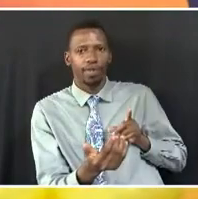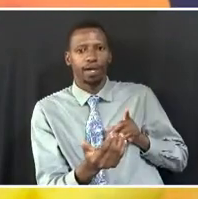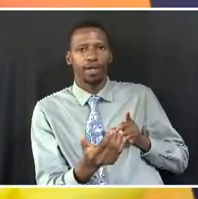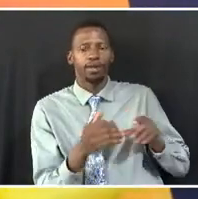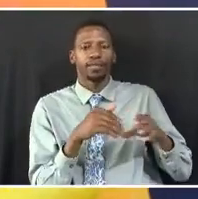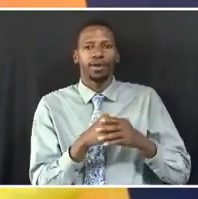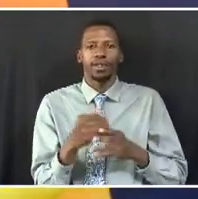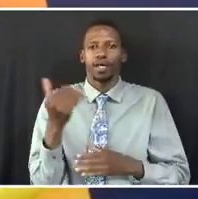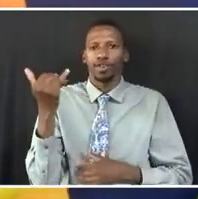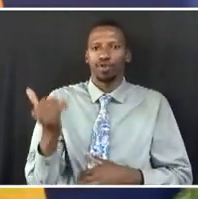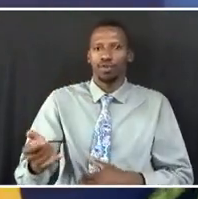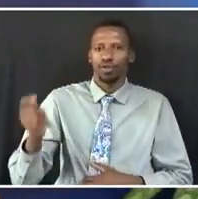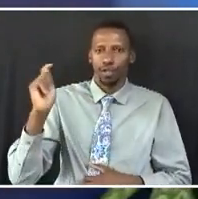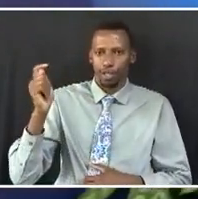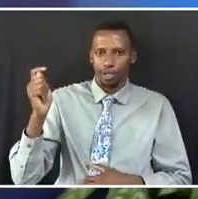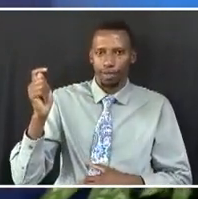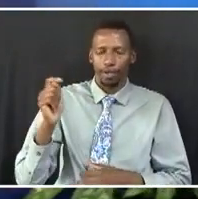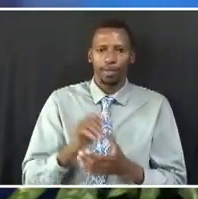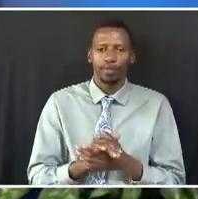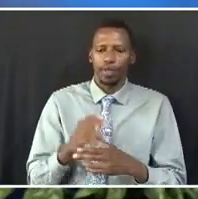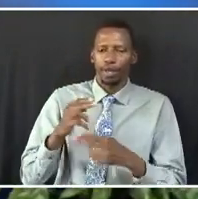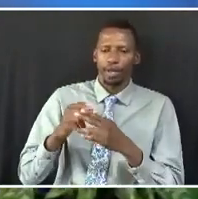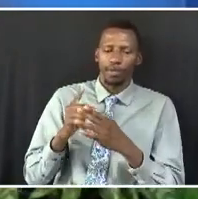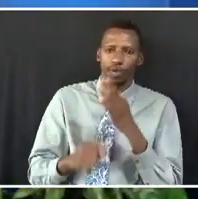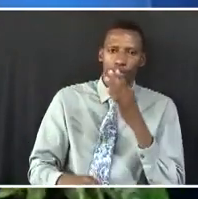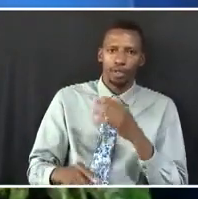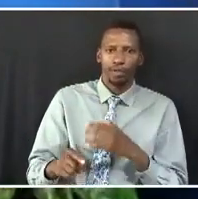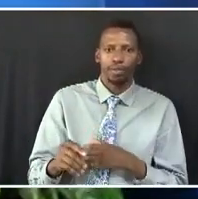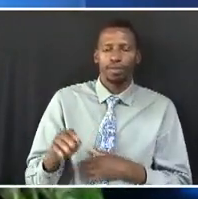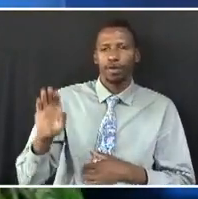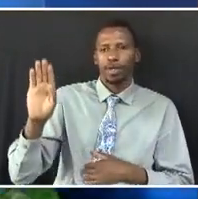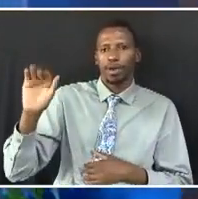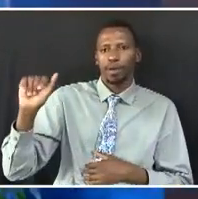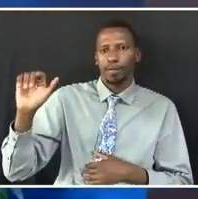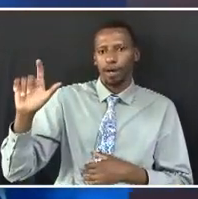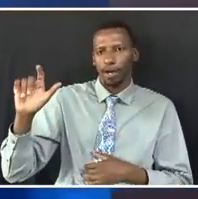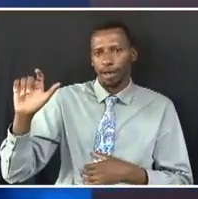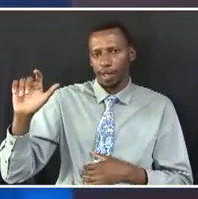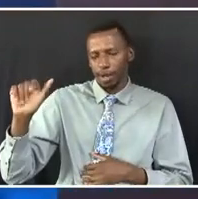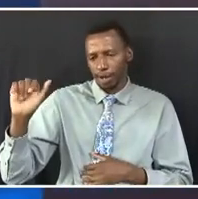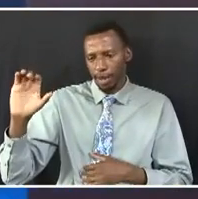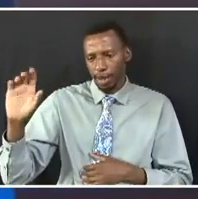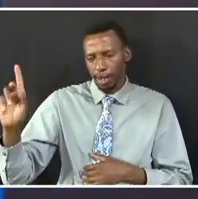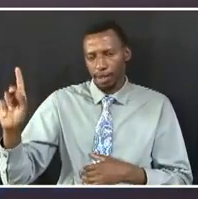Testament, Barak Ogwedi Hawi,